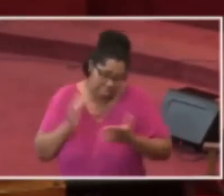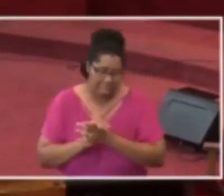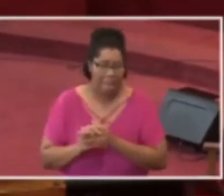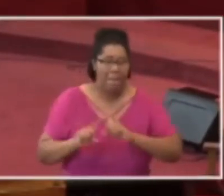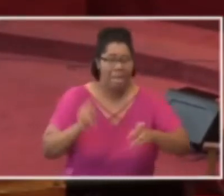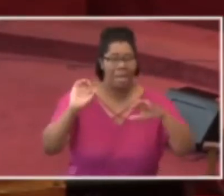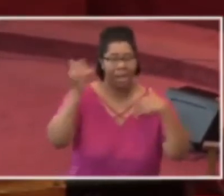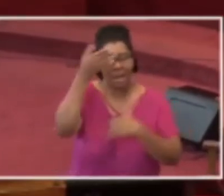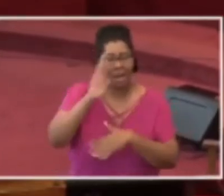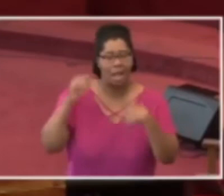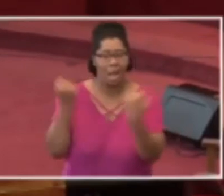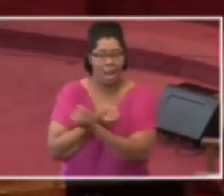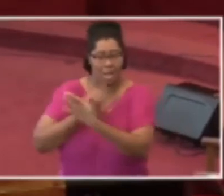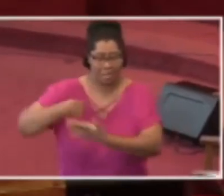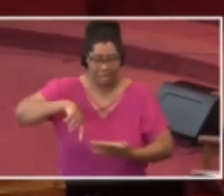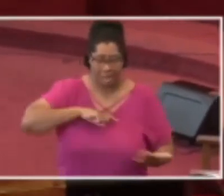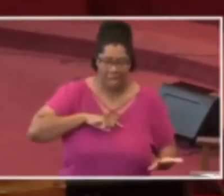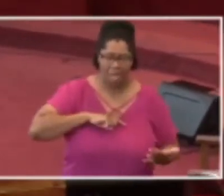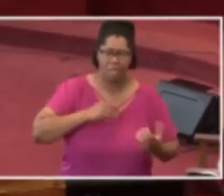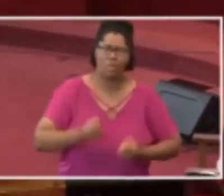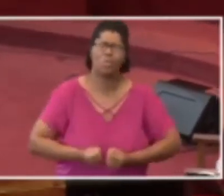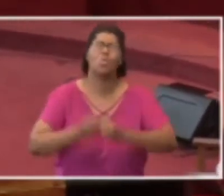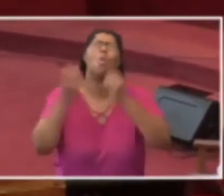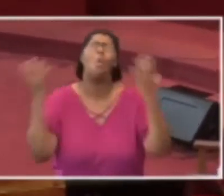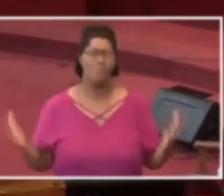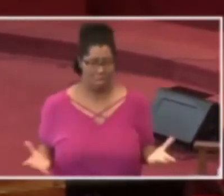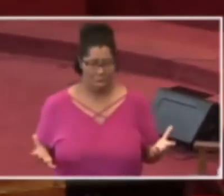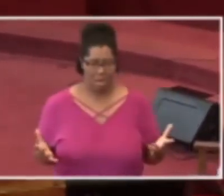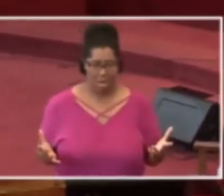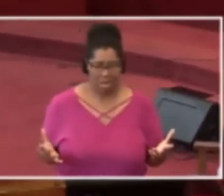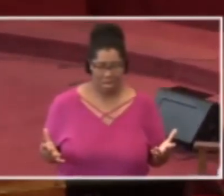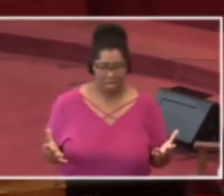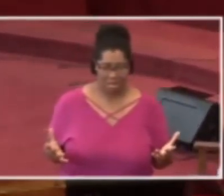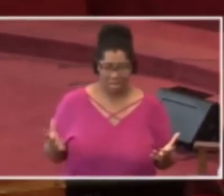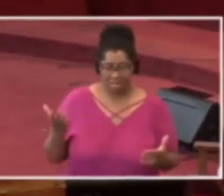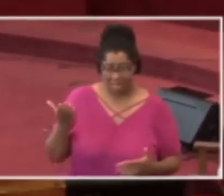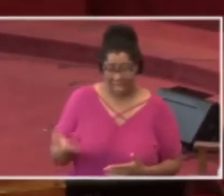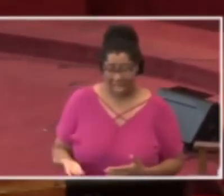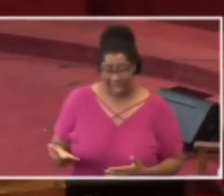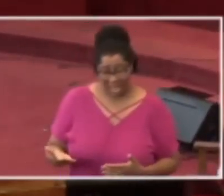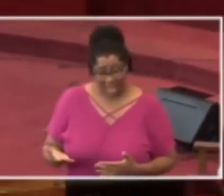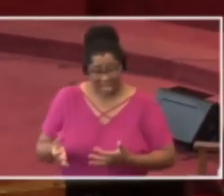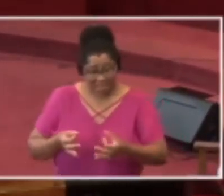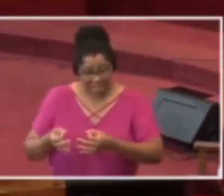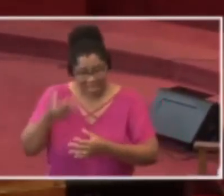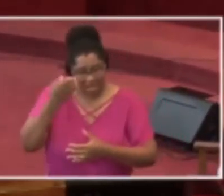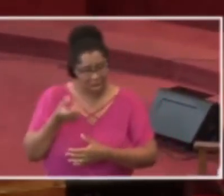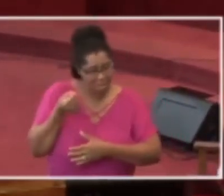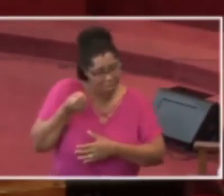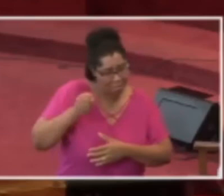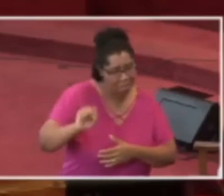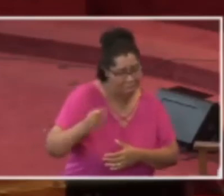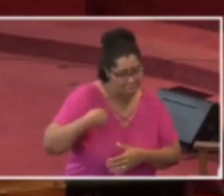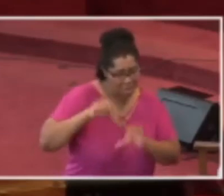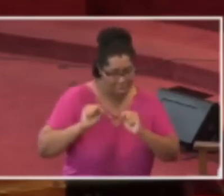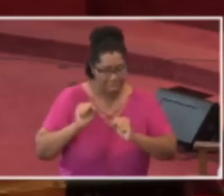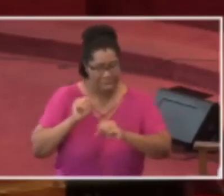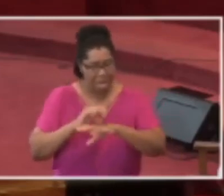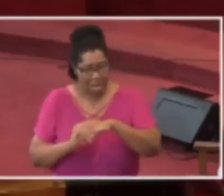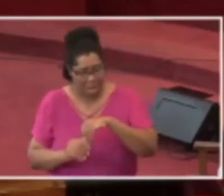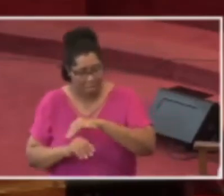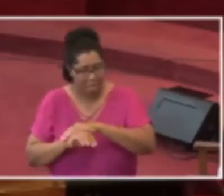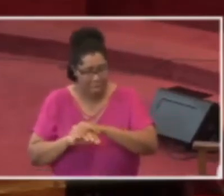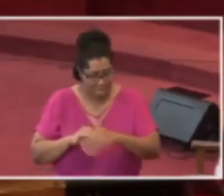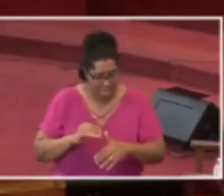loves us so much. David says that he refuses to make us comfortable when we